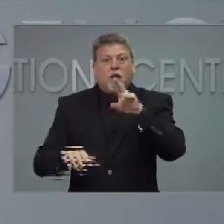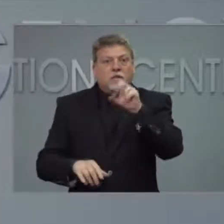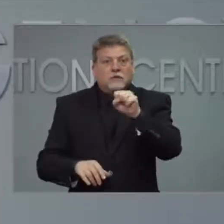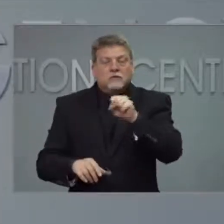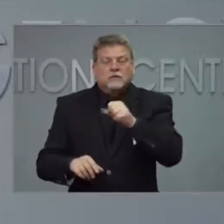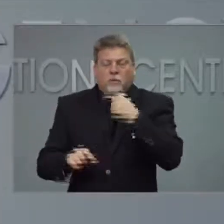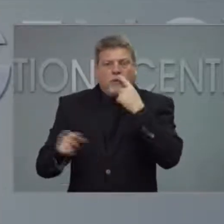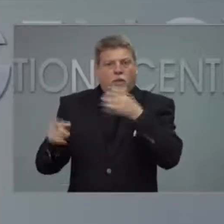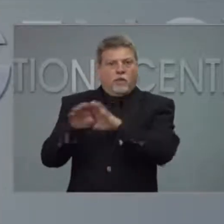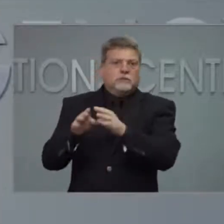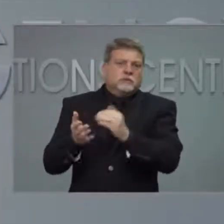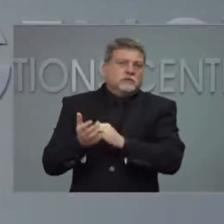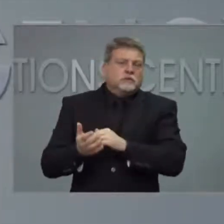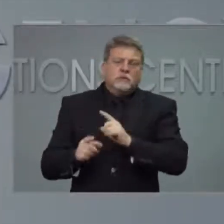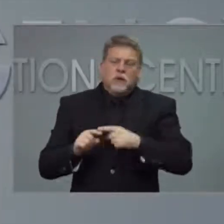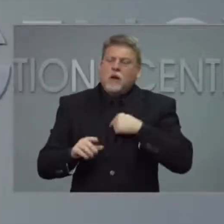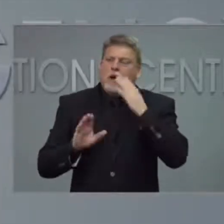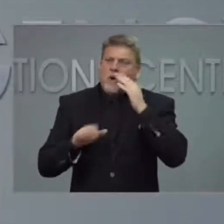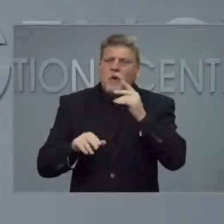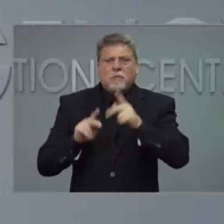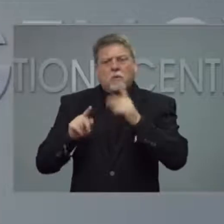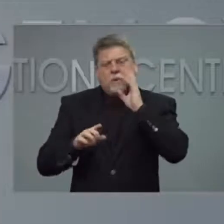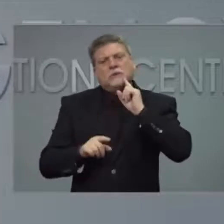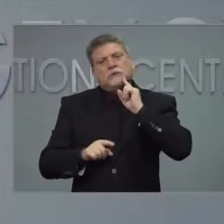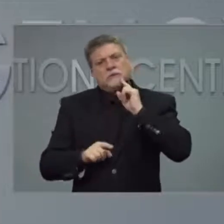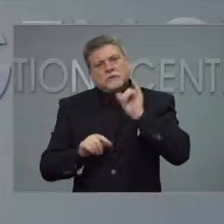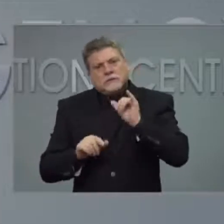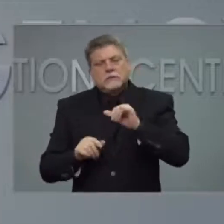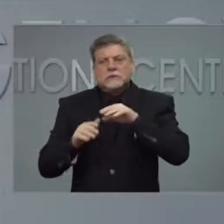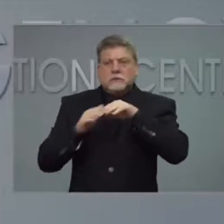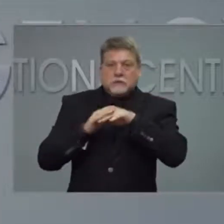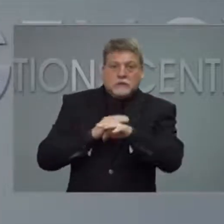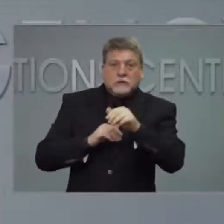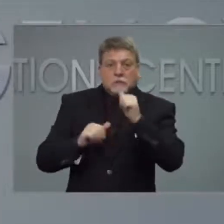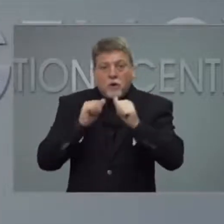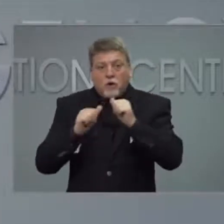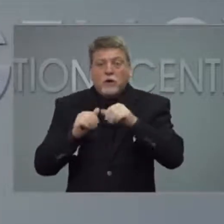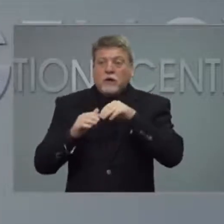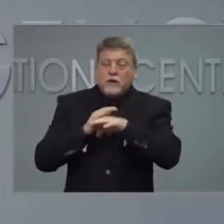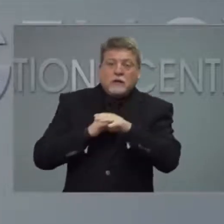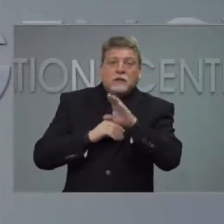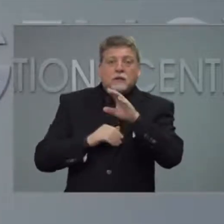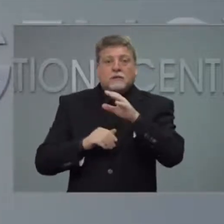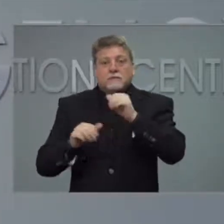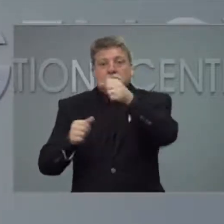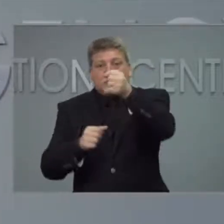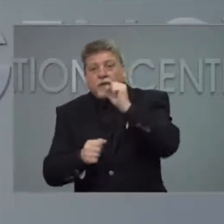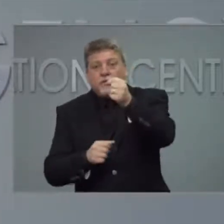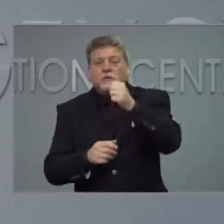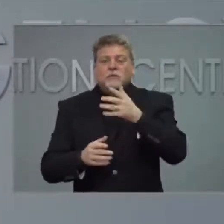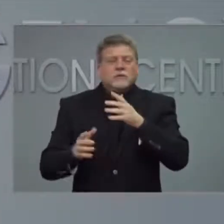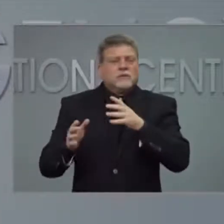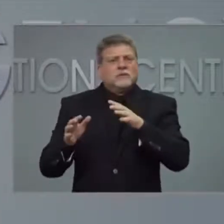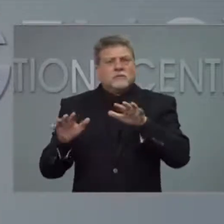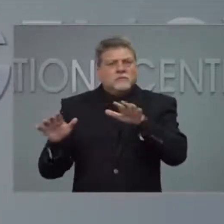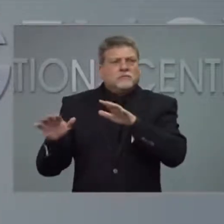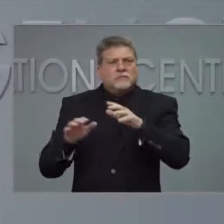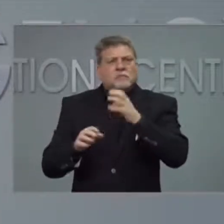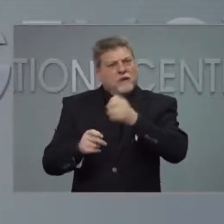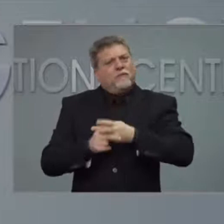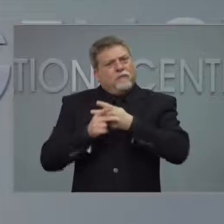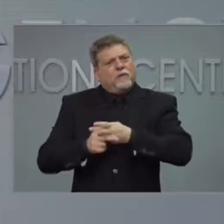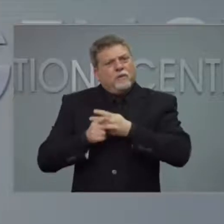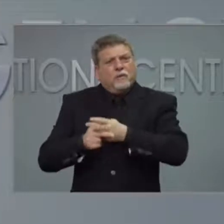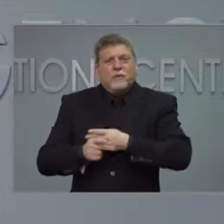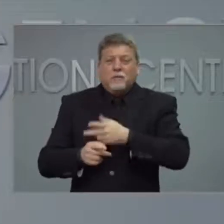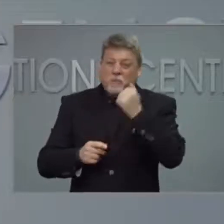hope folks will really take to heart that we need to keep doing the 3 Ws as we move forward here. Remember, there are more contagious